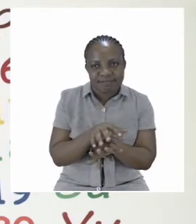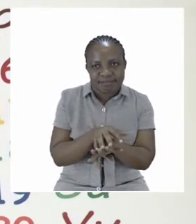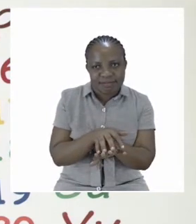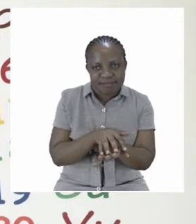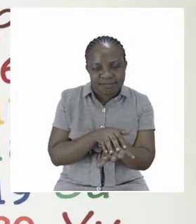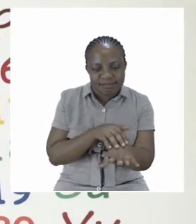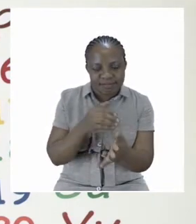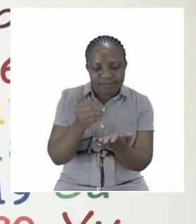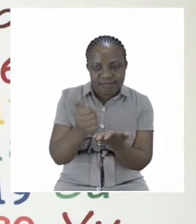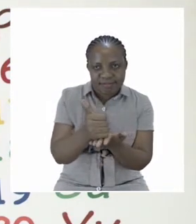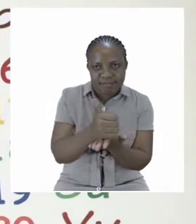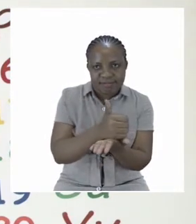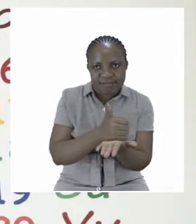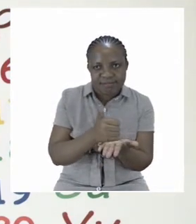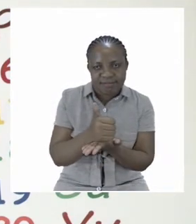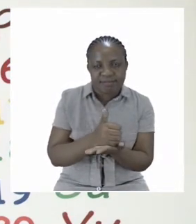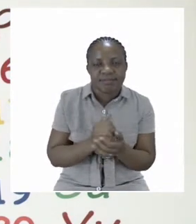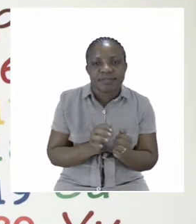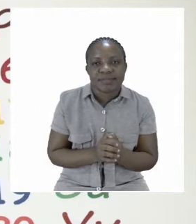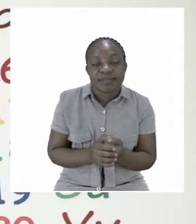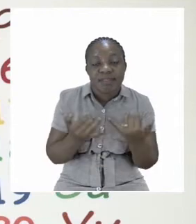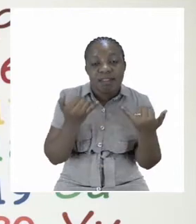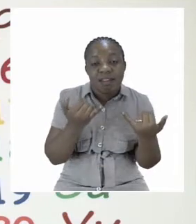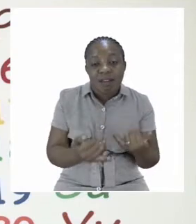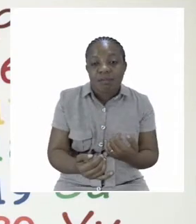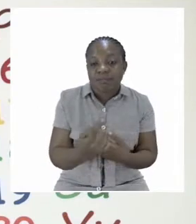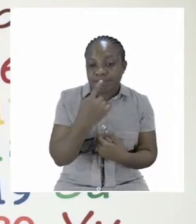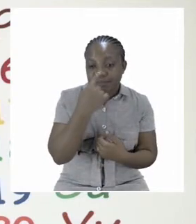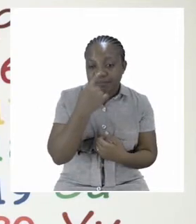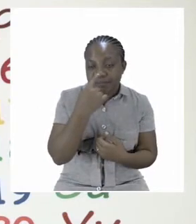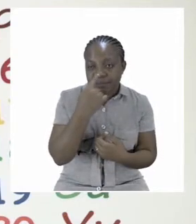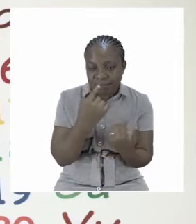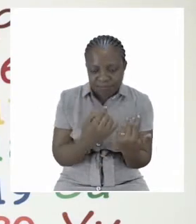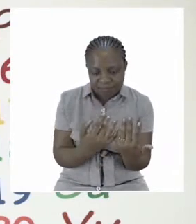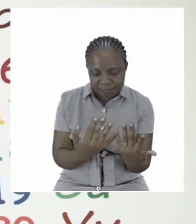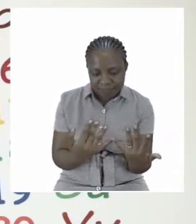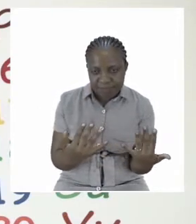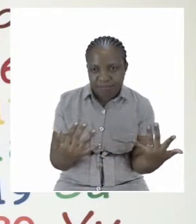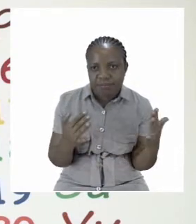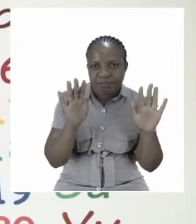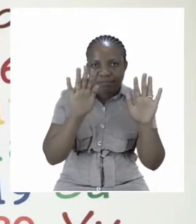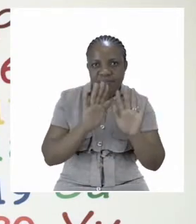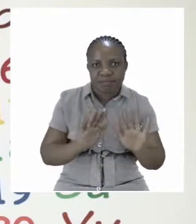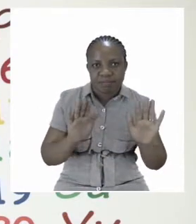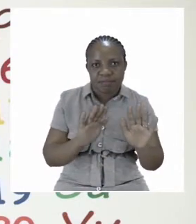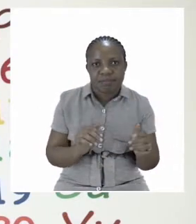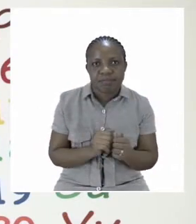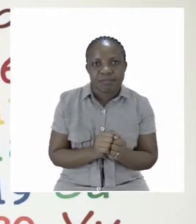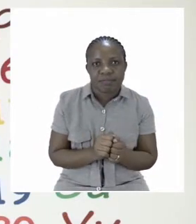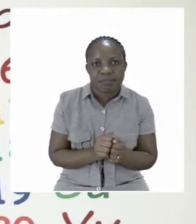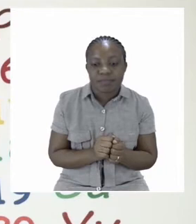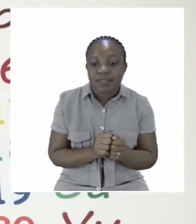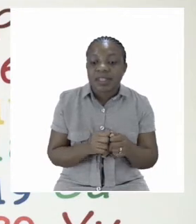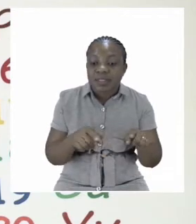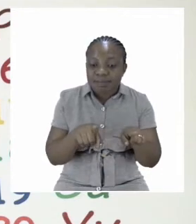There we go. And now he has a green nose. So I will leave you to color yours by